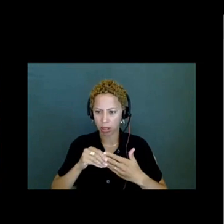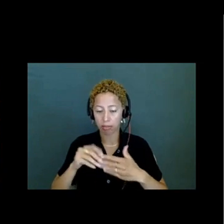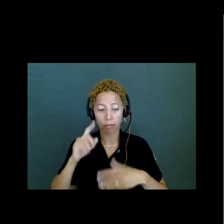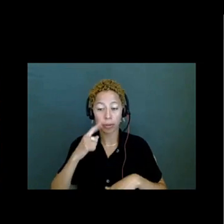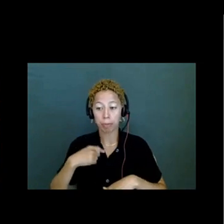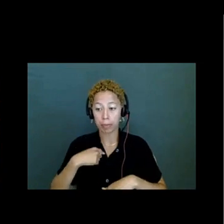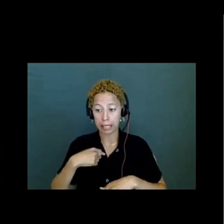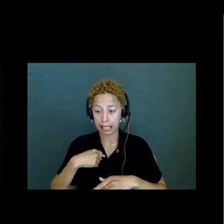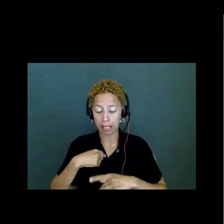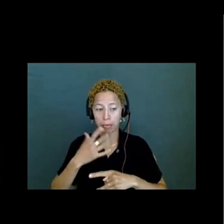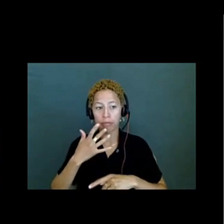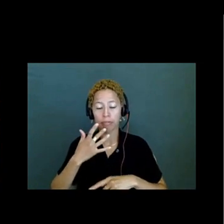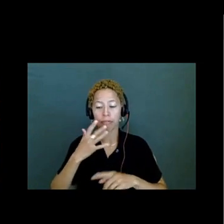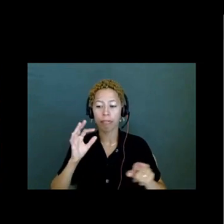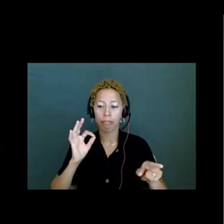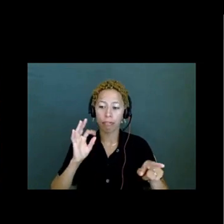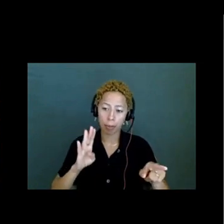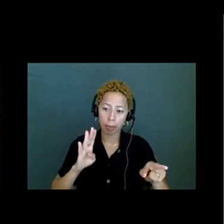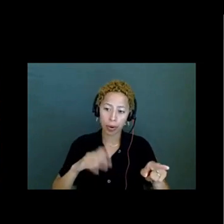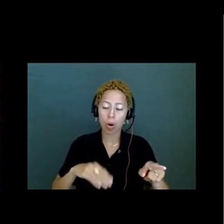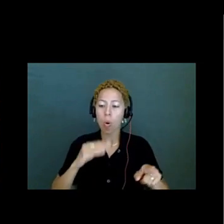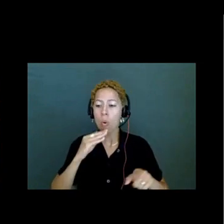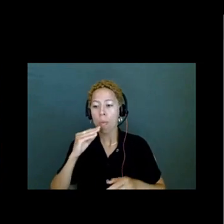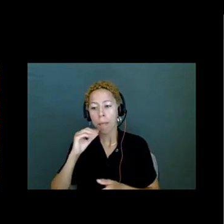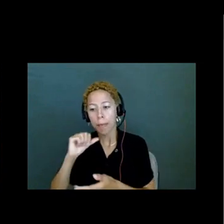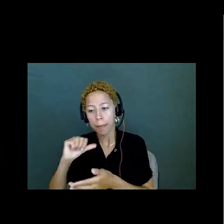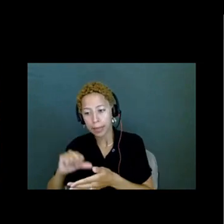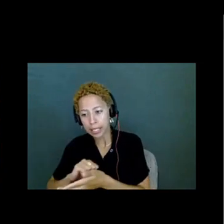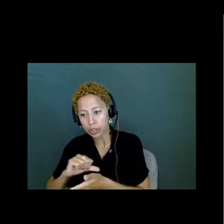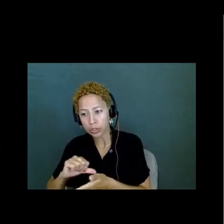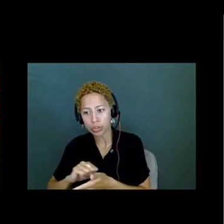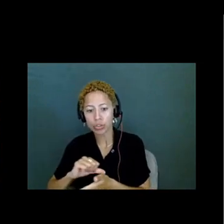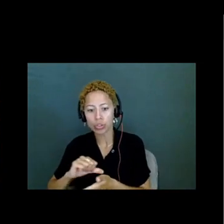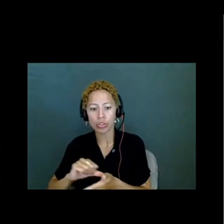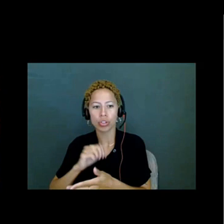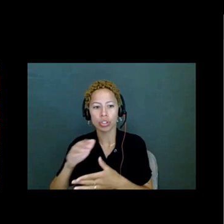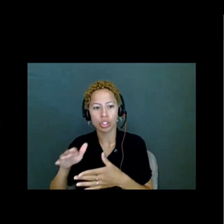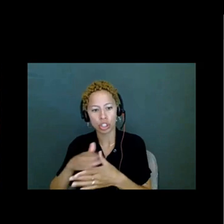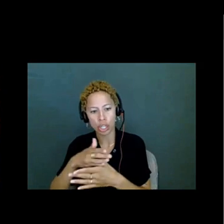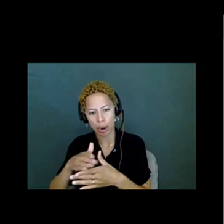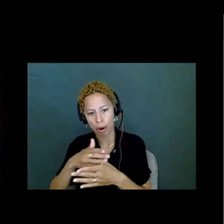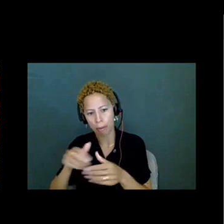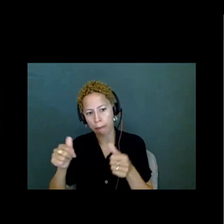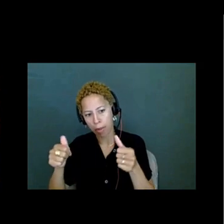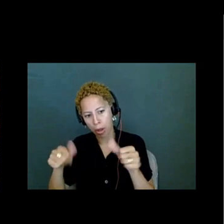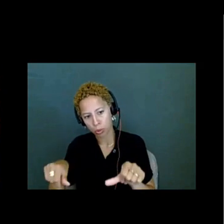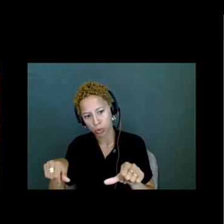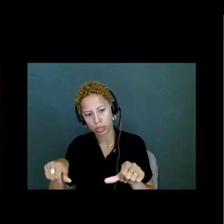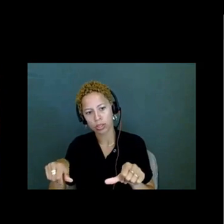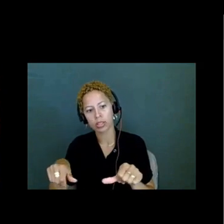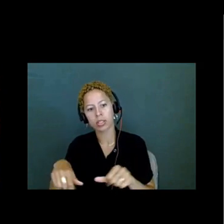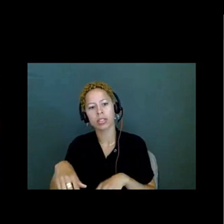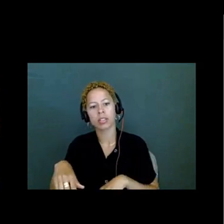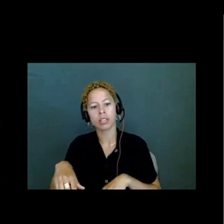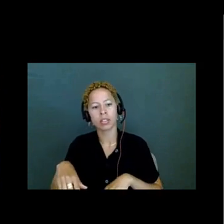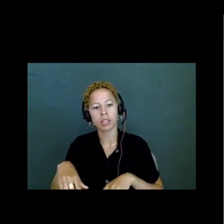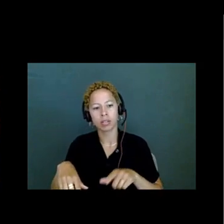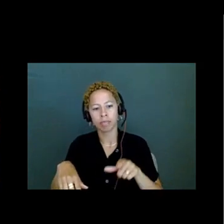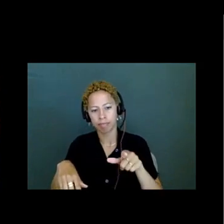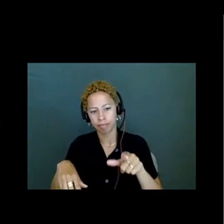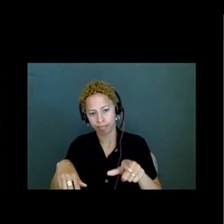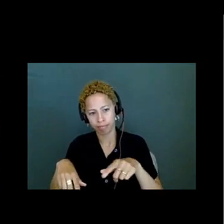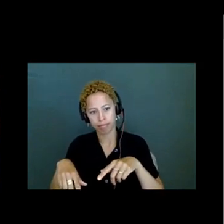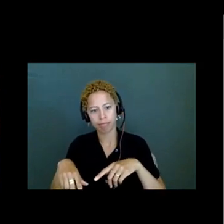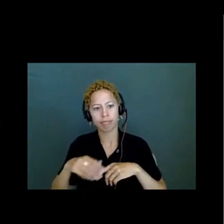go to Facebook, I would go to my home page, I would share a post, and I would drag that picture. So I'm